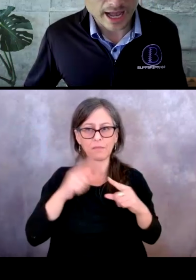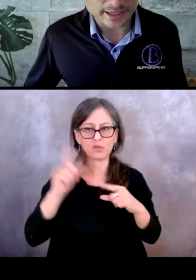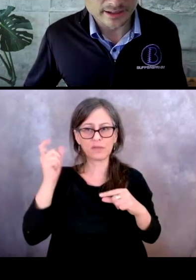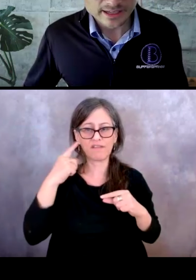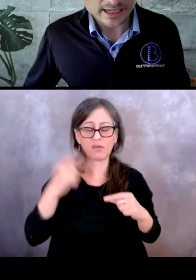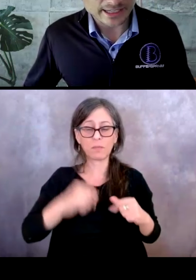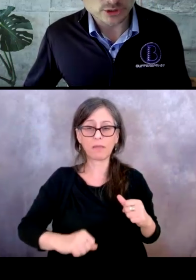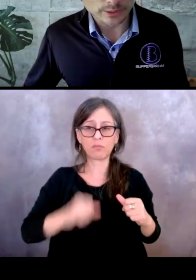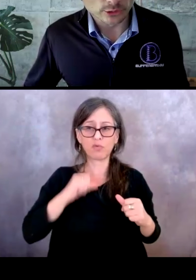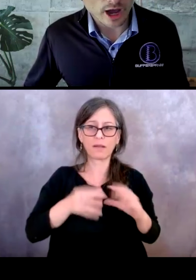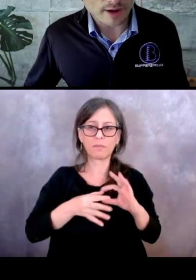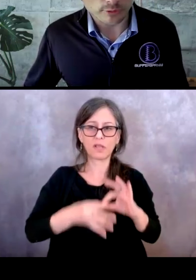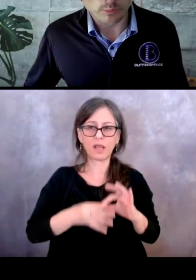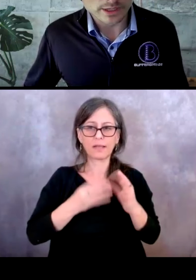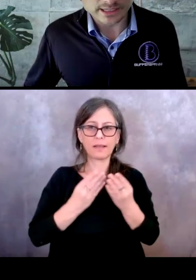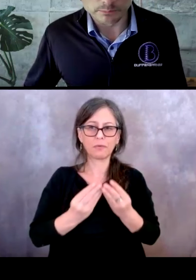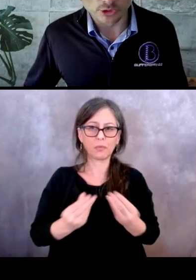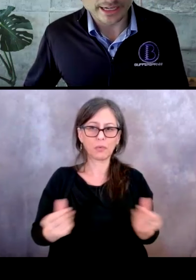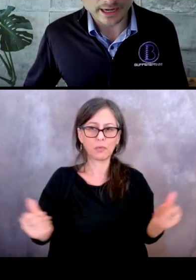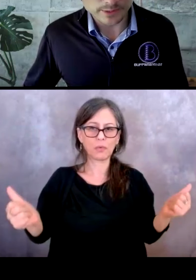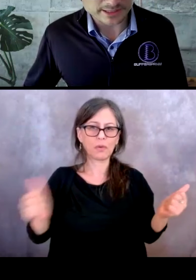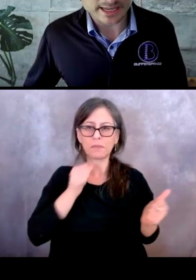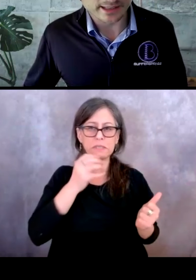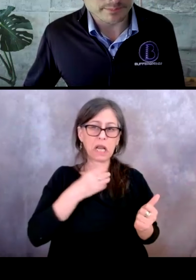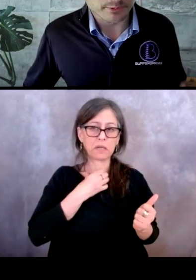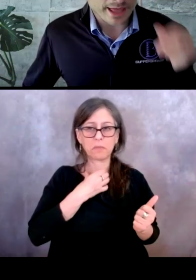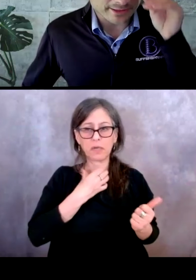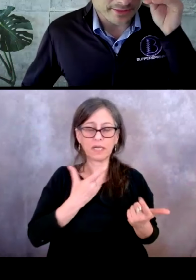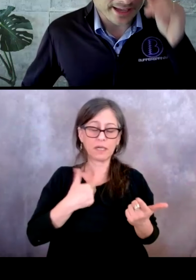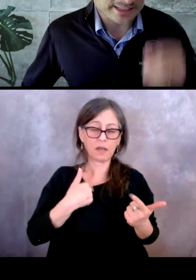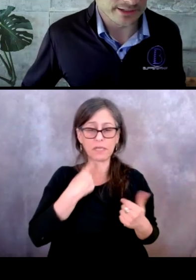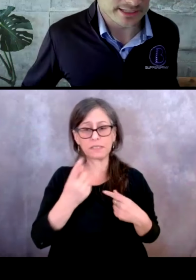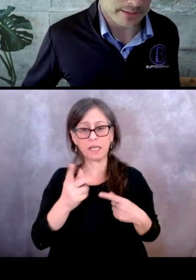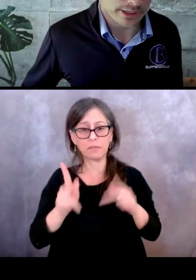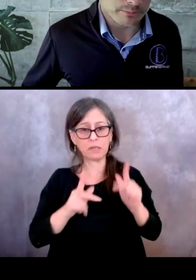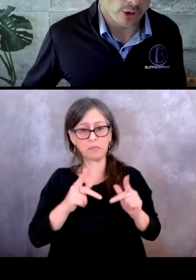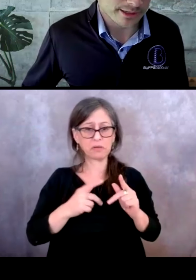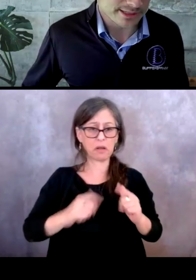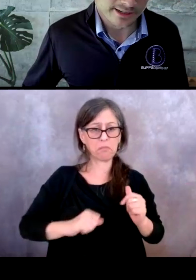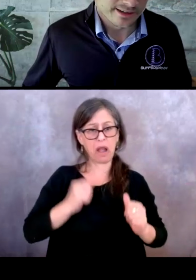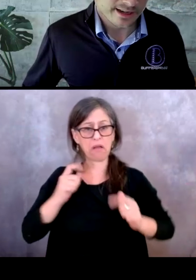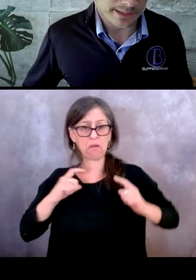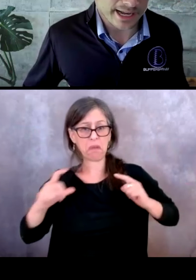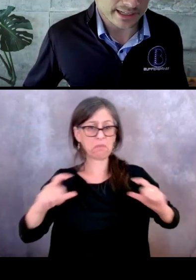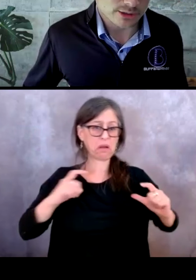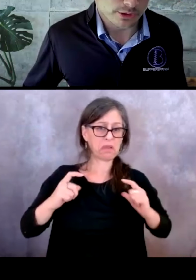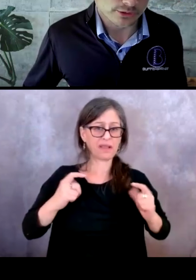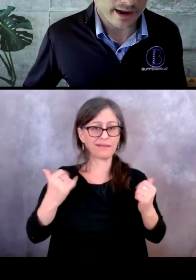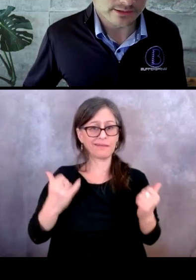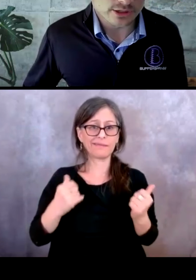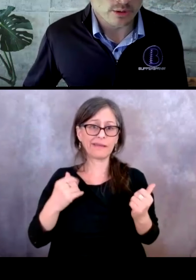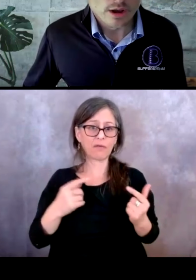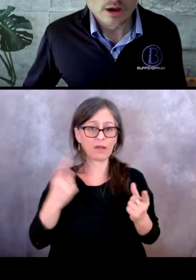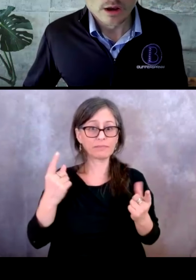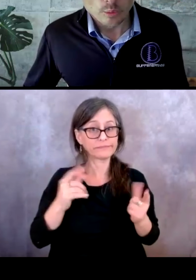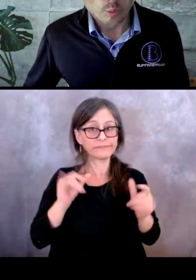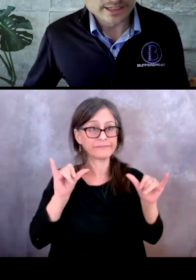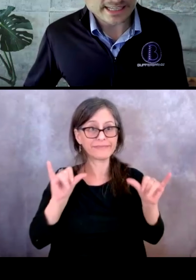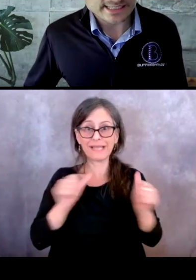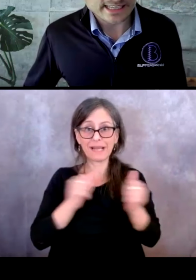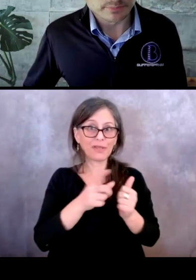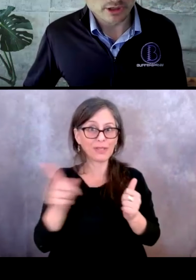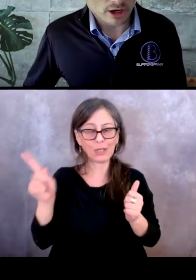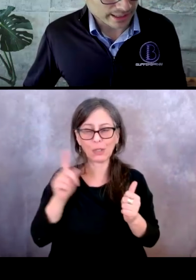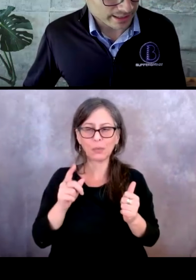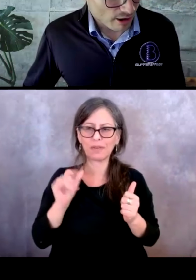of pride kind of dwindled off, where I wasn't a Marine. I wasn't telling people that at the Thanksgiving table anymore. I'm a guy in a cubicle now. So what